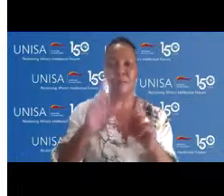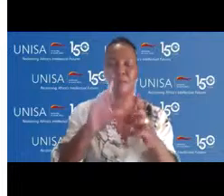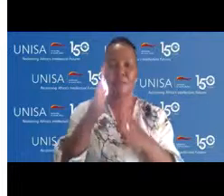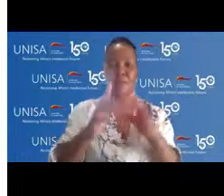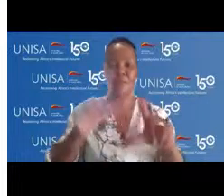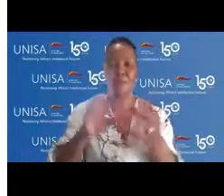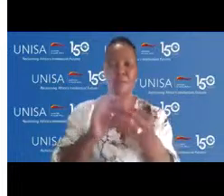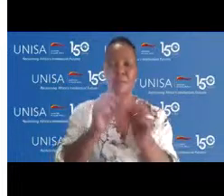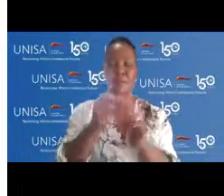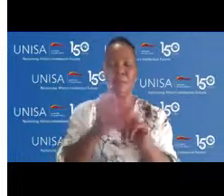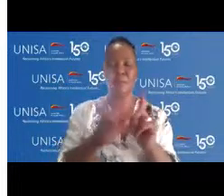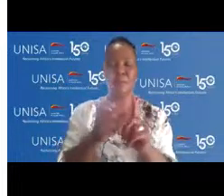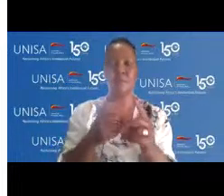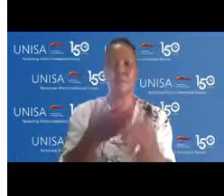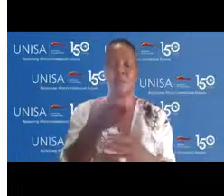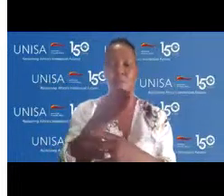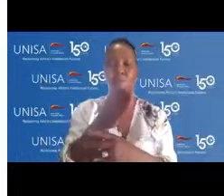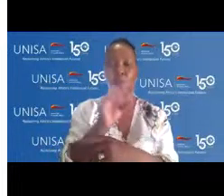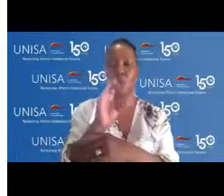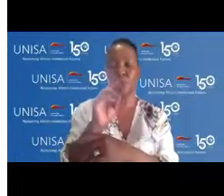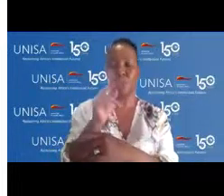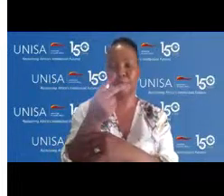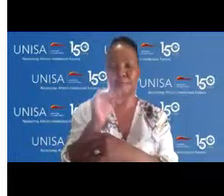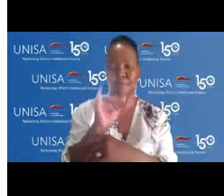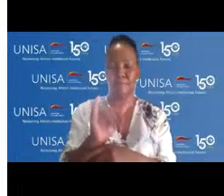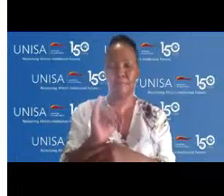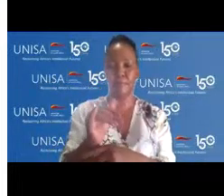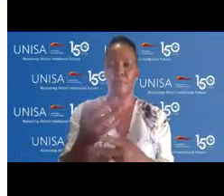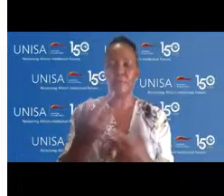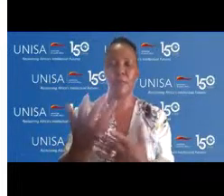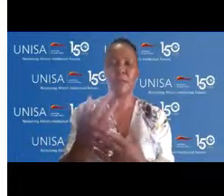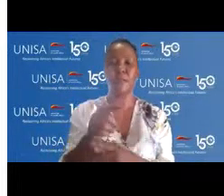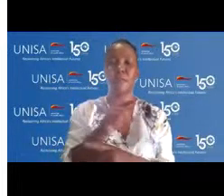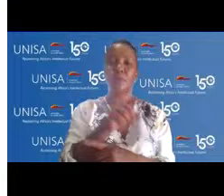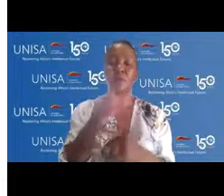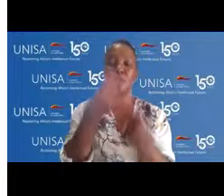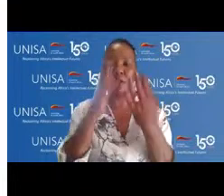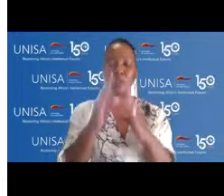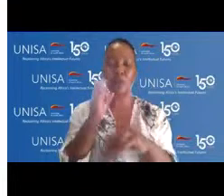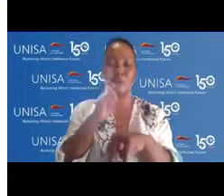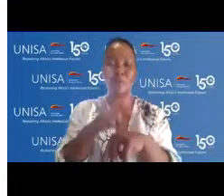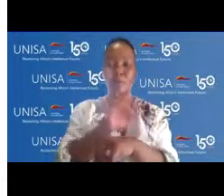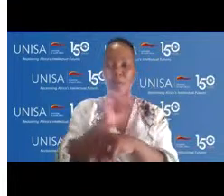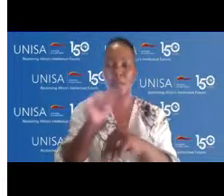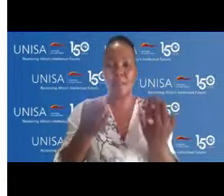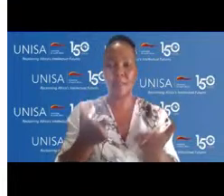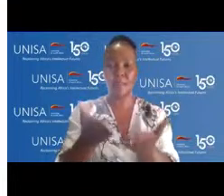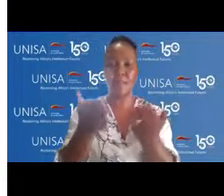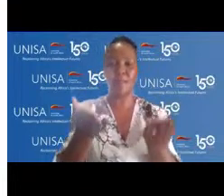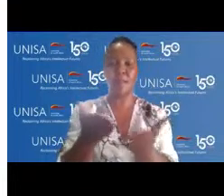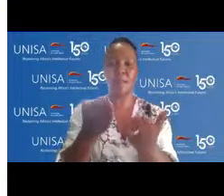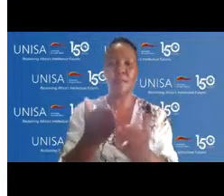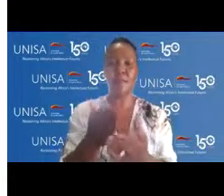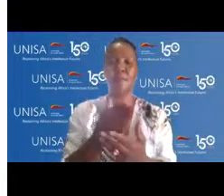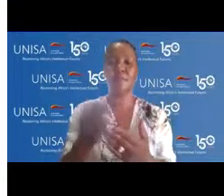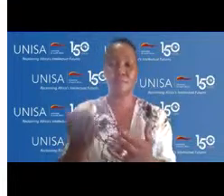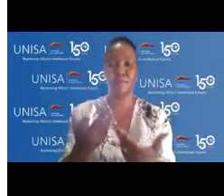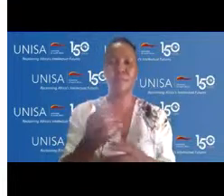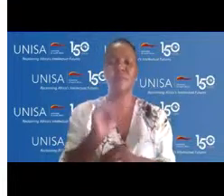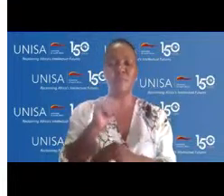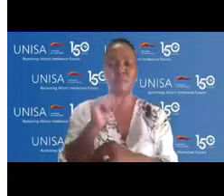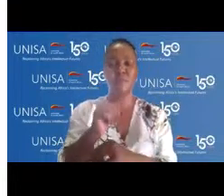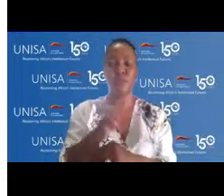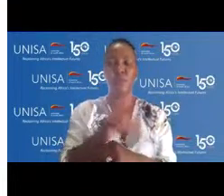our sign language specialist for those students who need that service. And it's very intensive for her, so we do need to have a